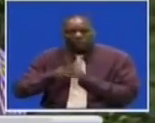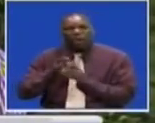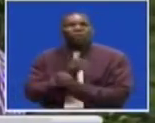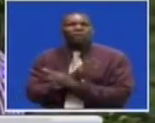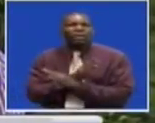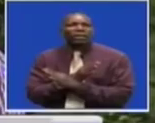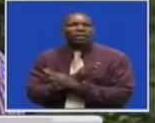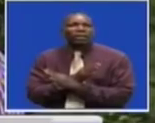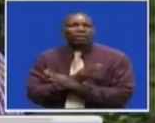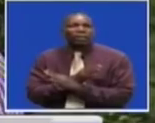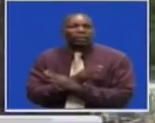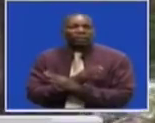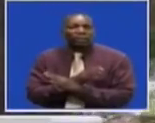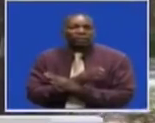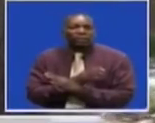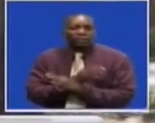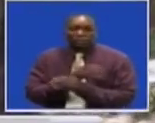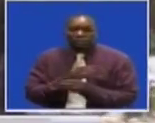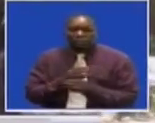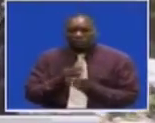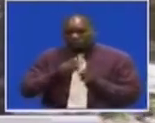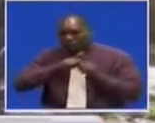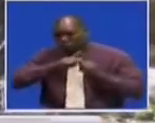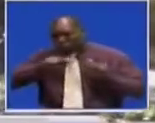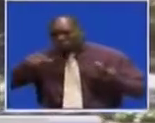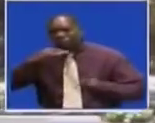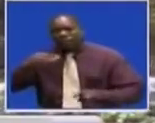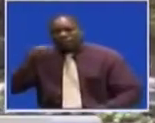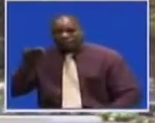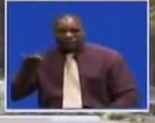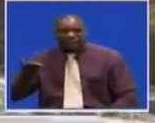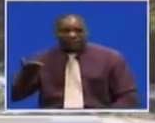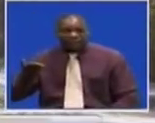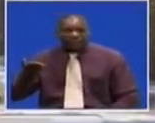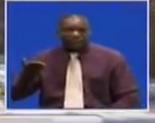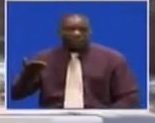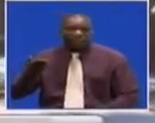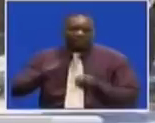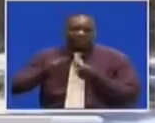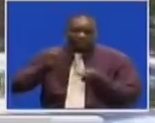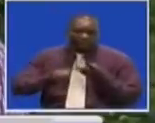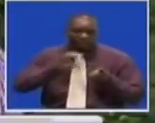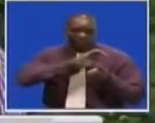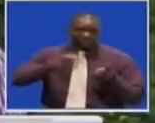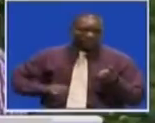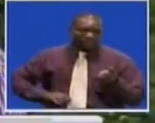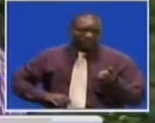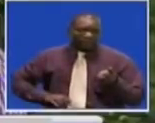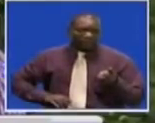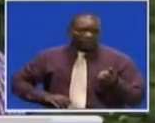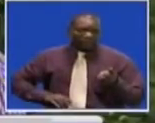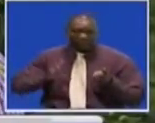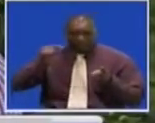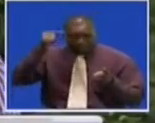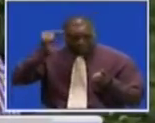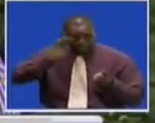Now, besides that huge farm which is there, the company, which is an enterprise of government, is